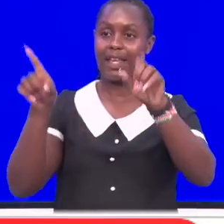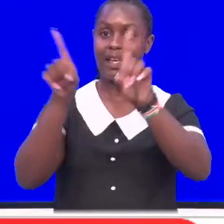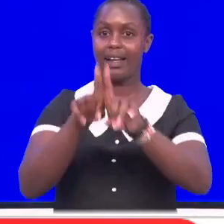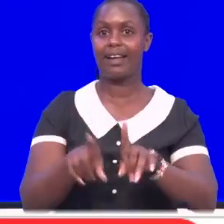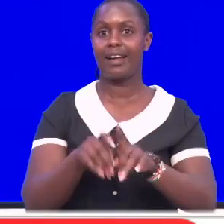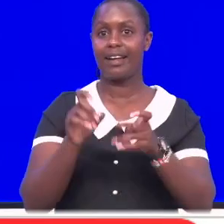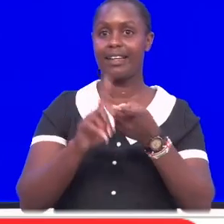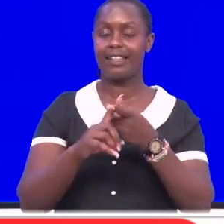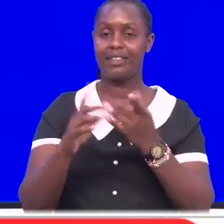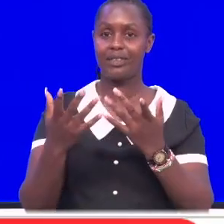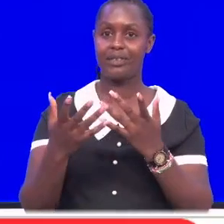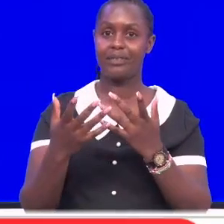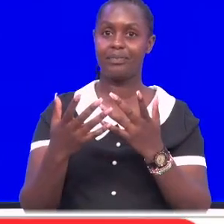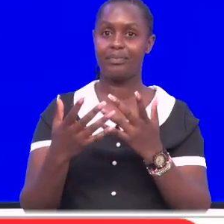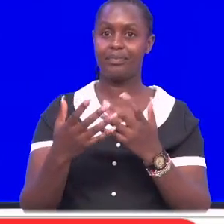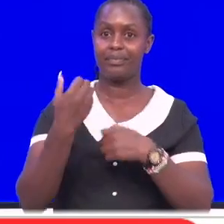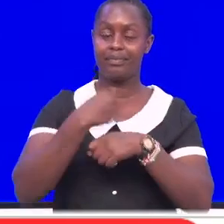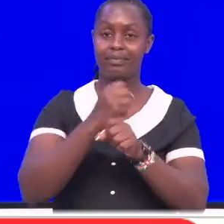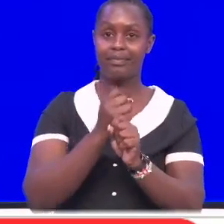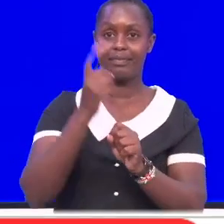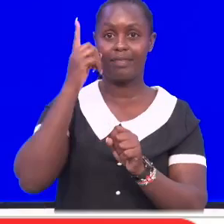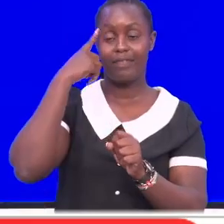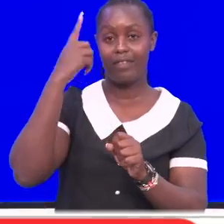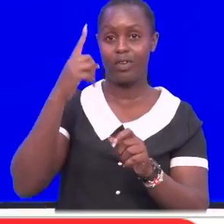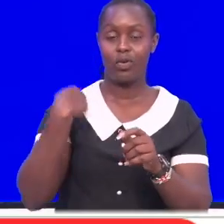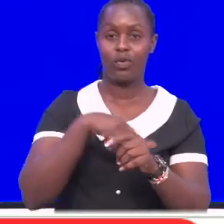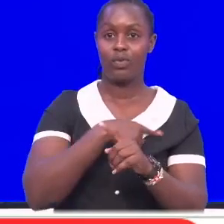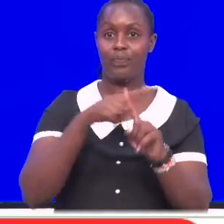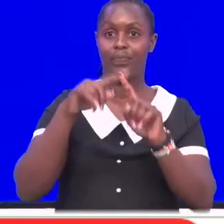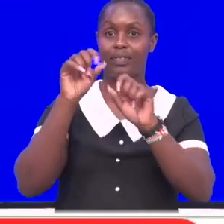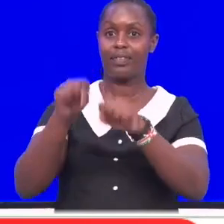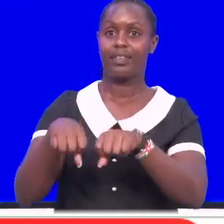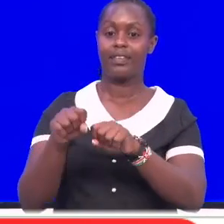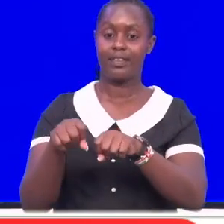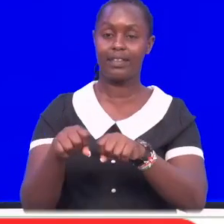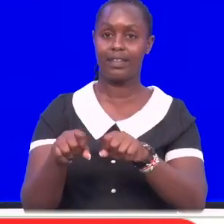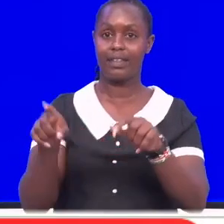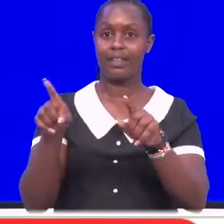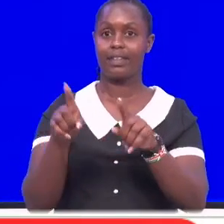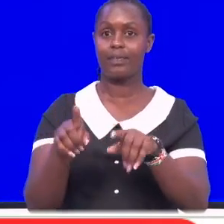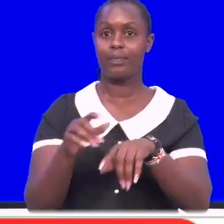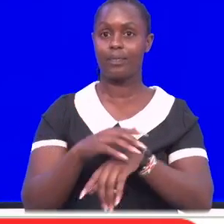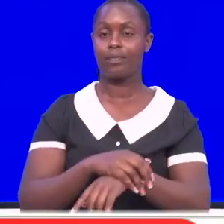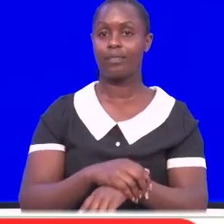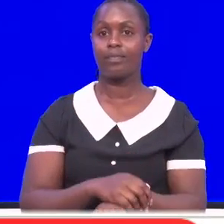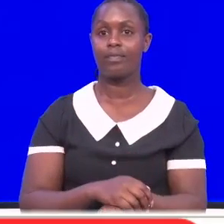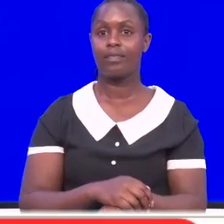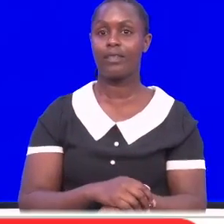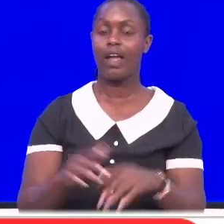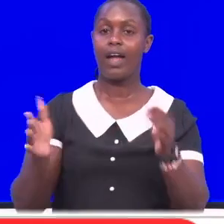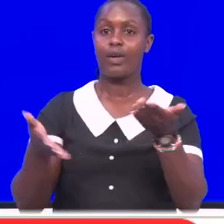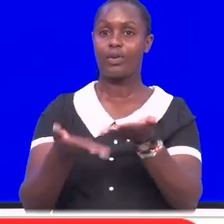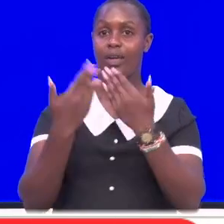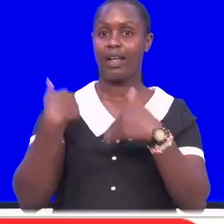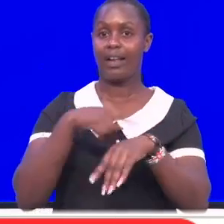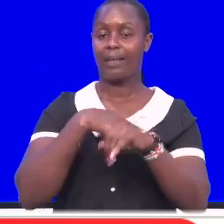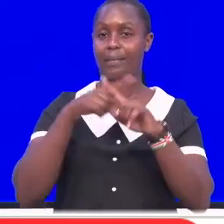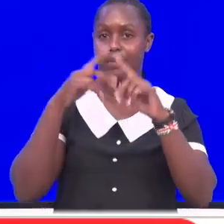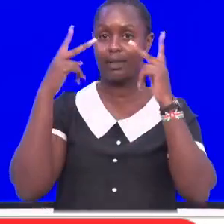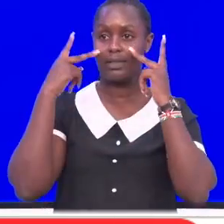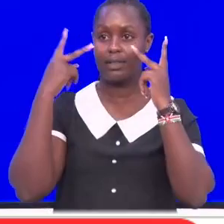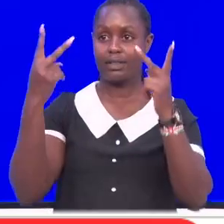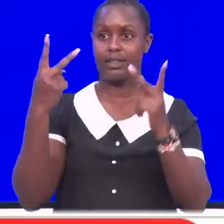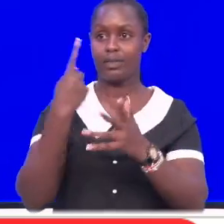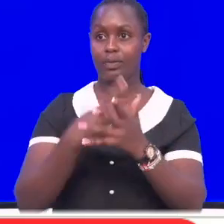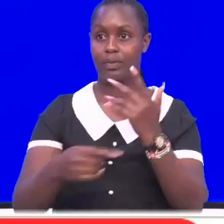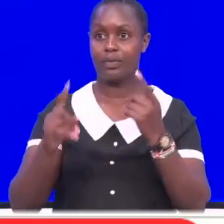the gains we strive for. We appeal to the government through the relevant government agencies to help us seal the loopholes that allow us to